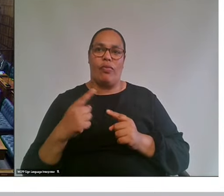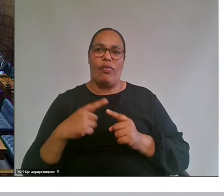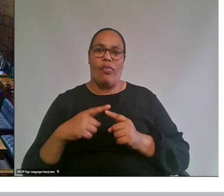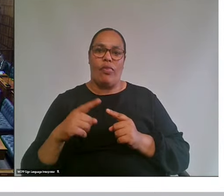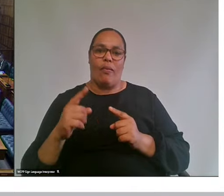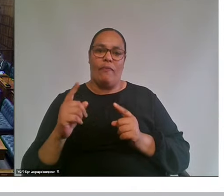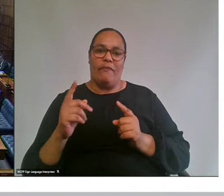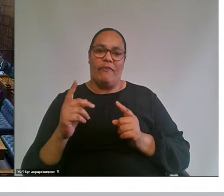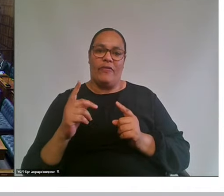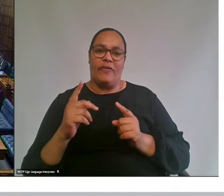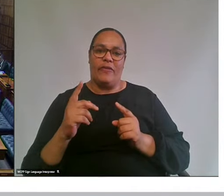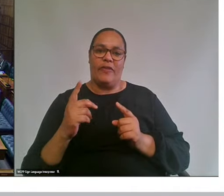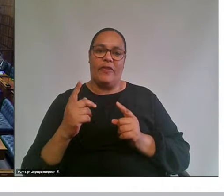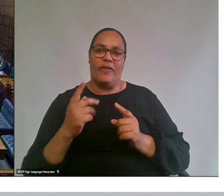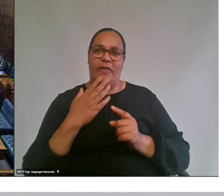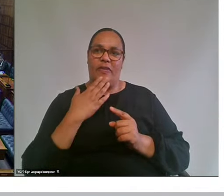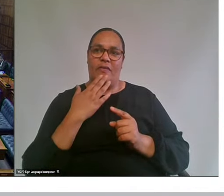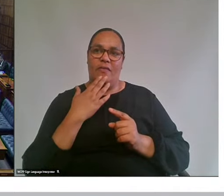8